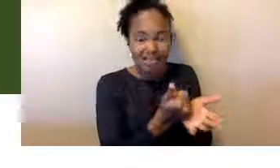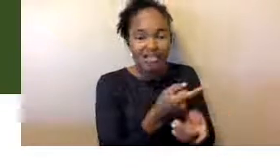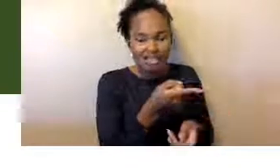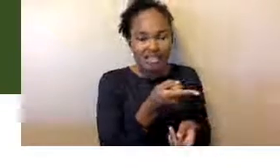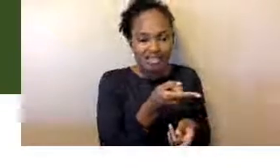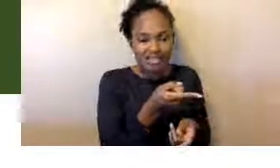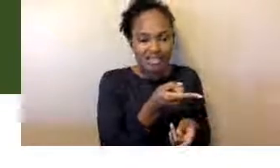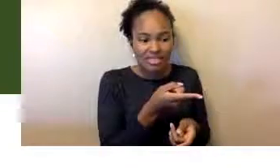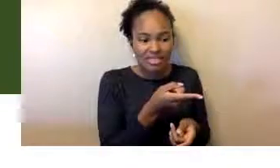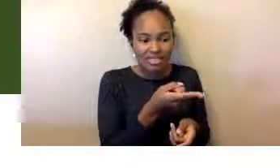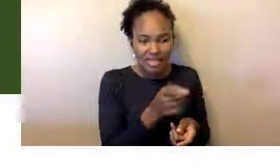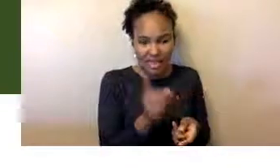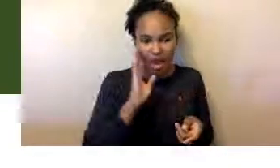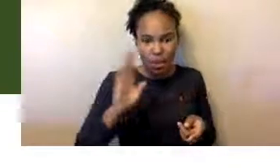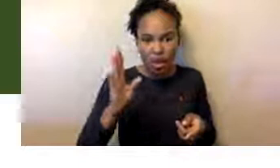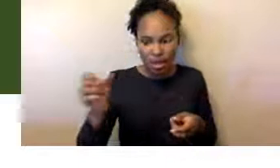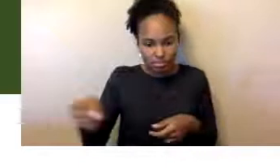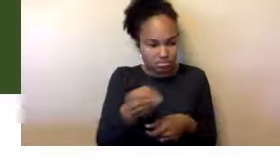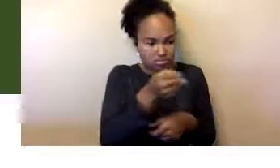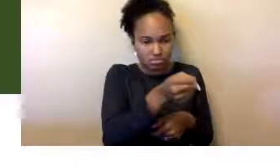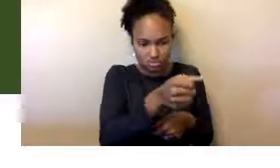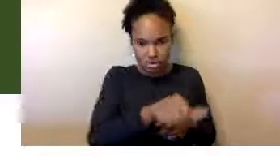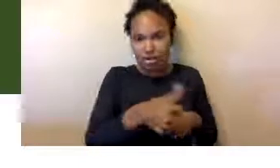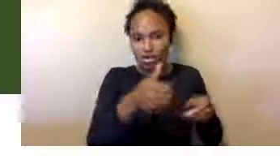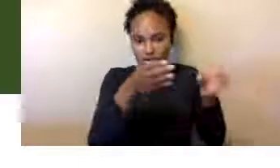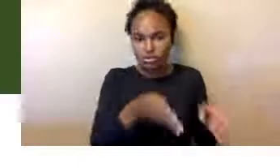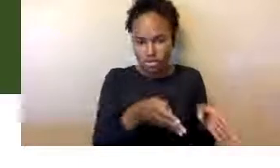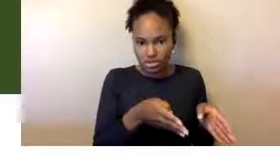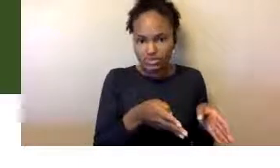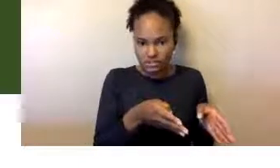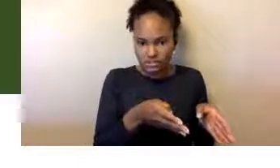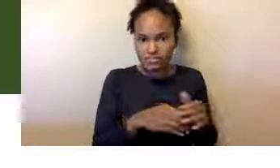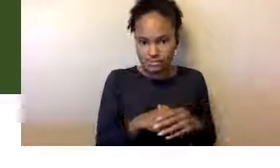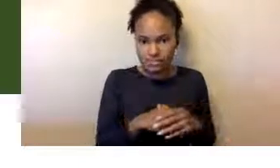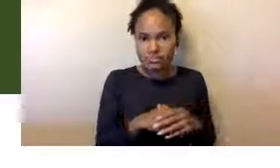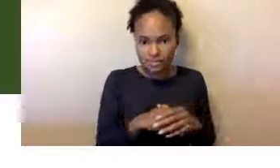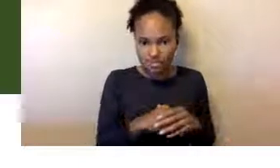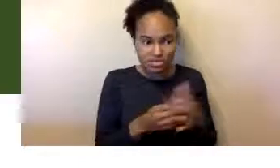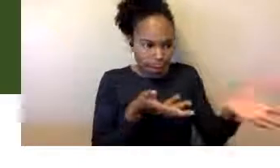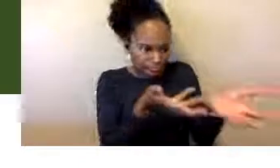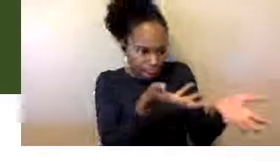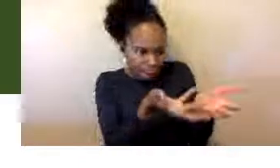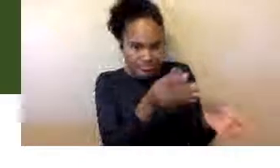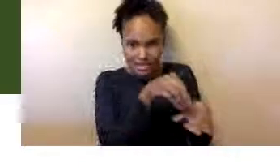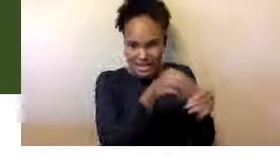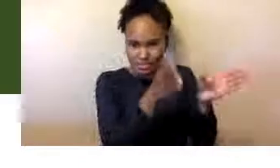crisis team to come out to their location to assist them in person with their crisis.